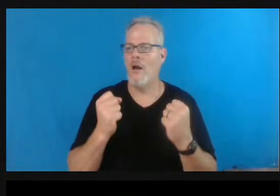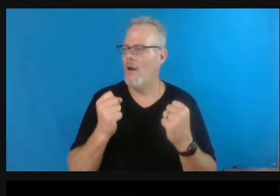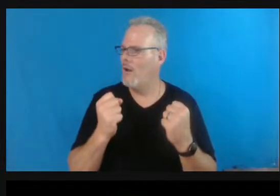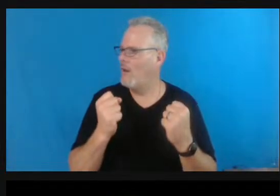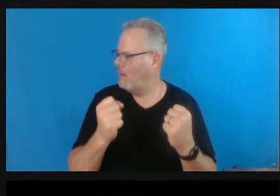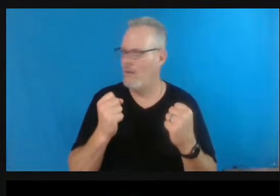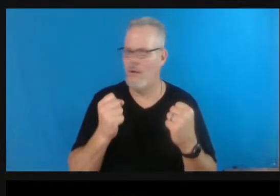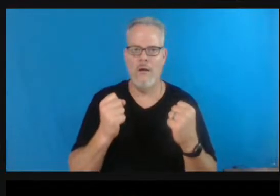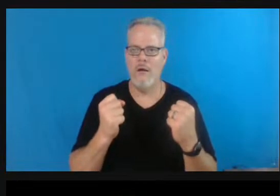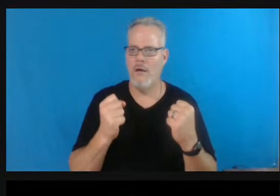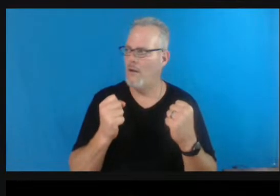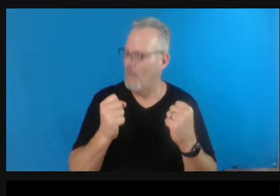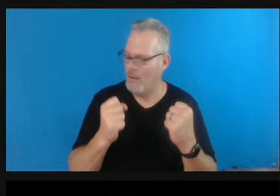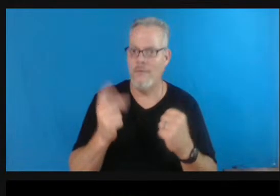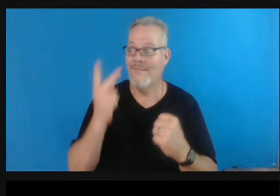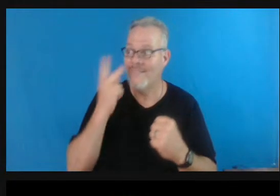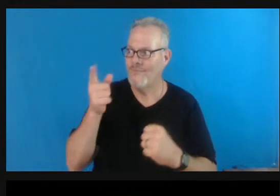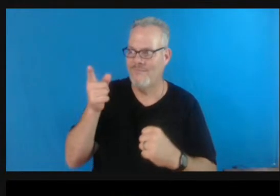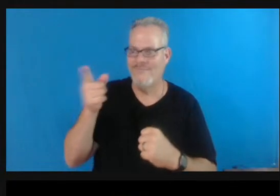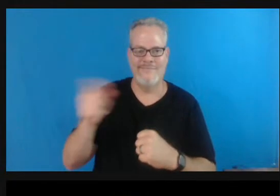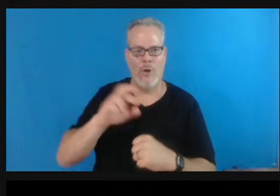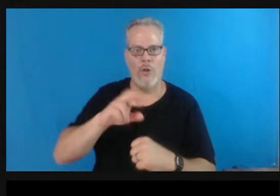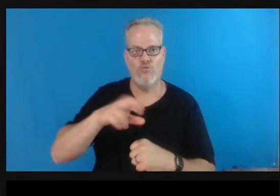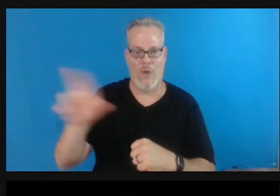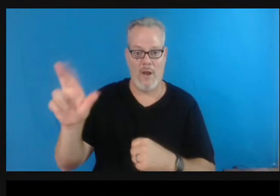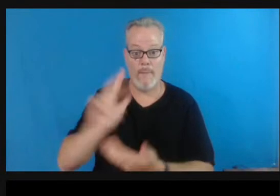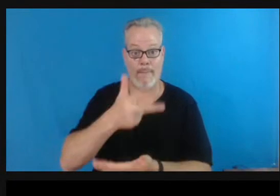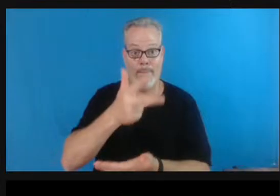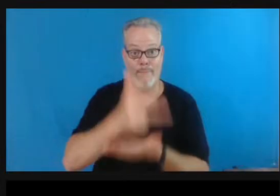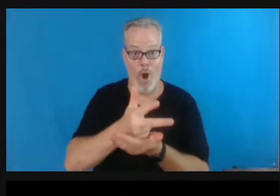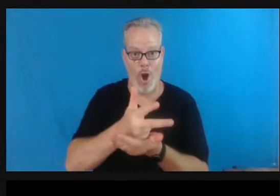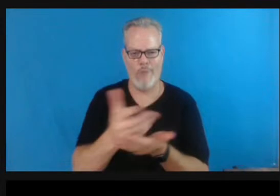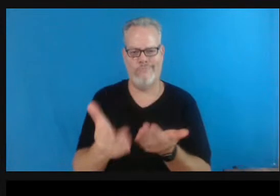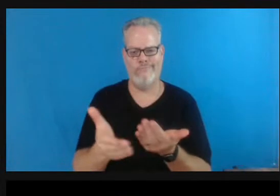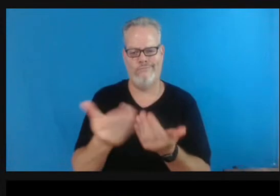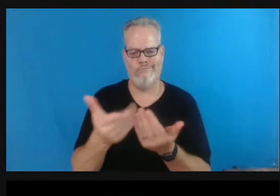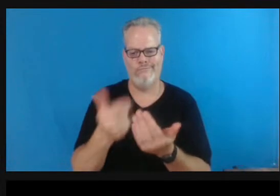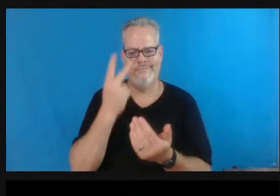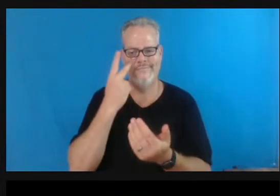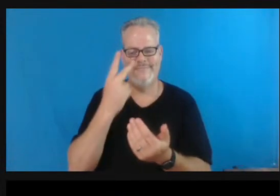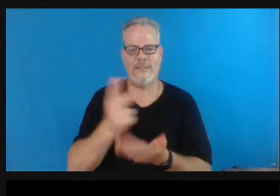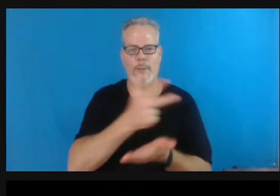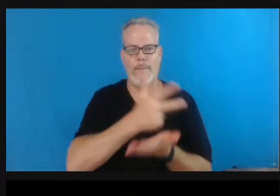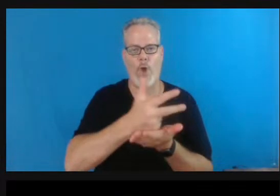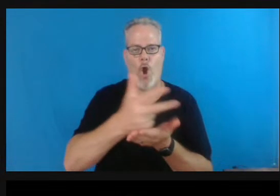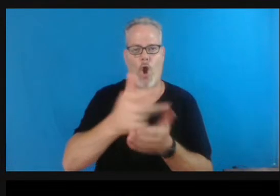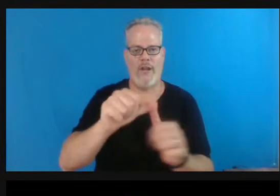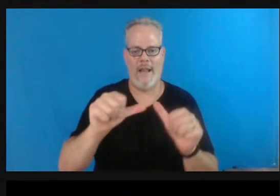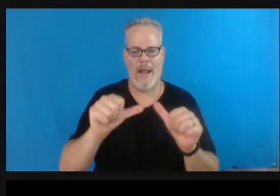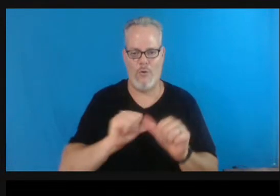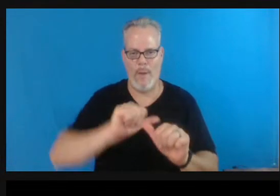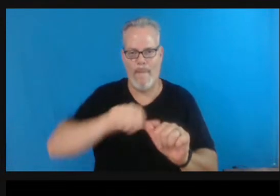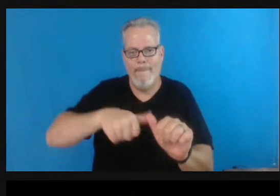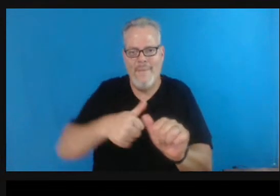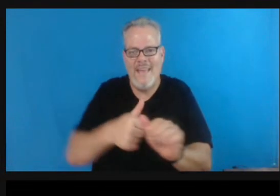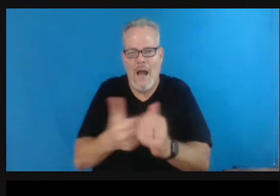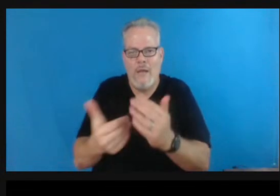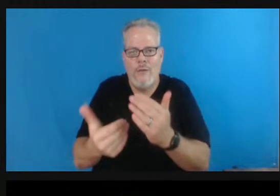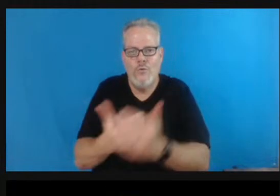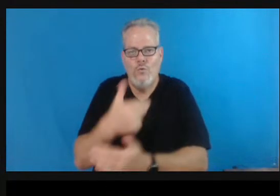there. And parking is, you'll follow the parking signs, and it's back behind the new HVO